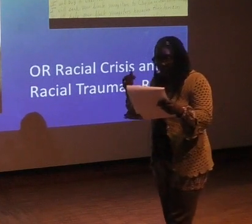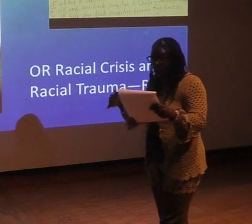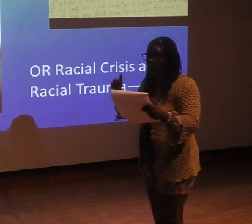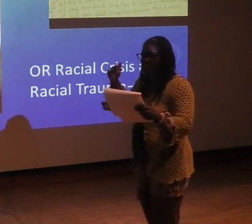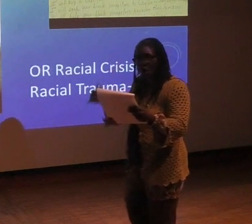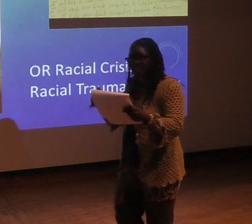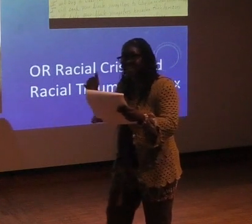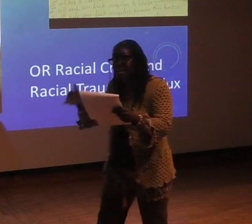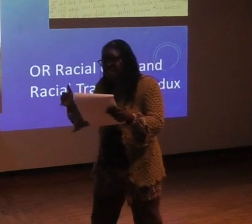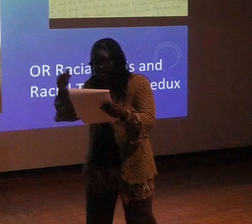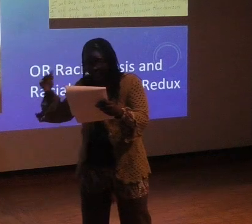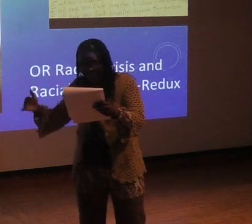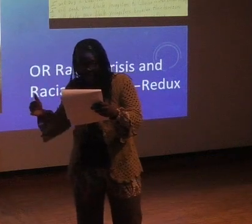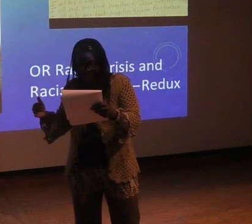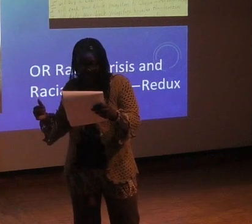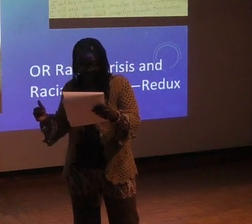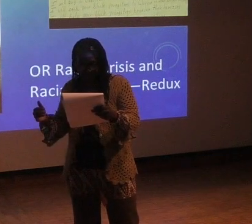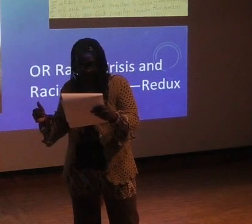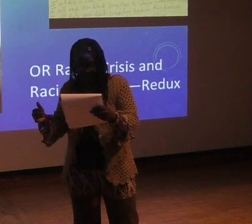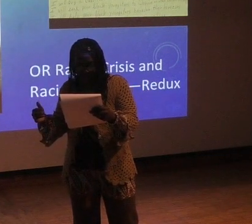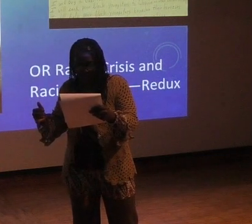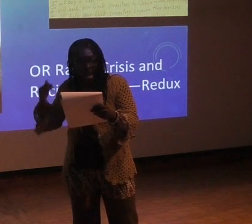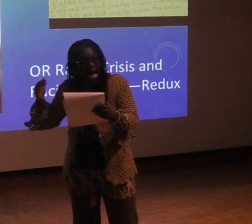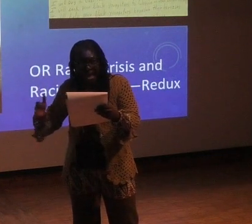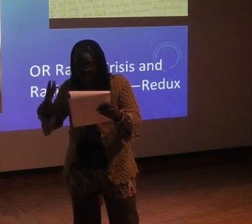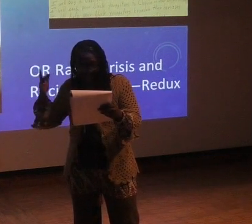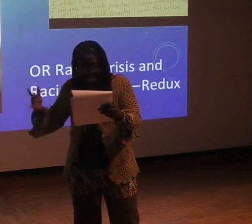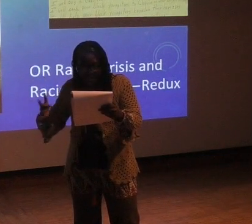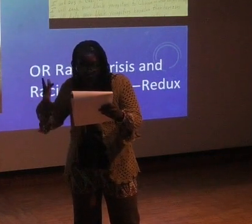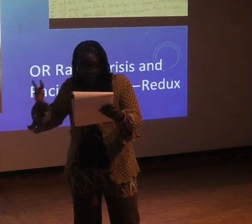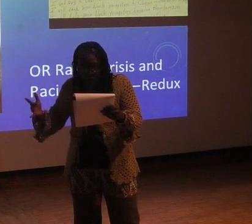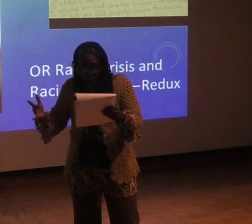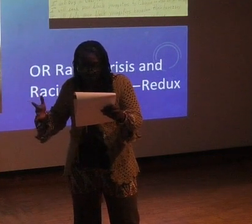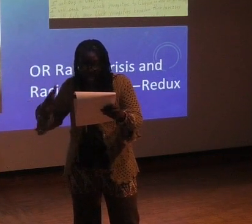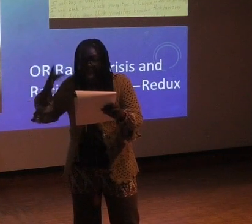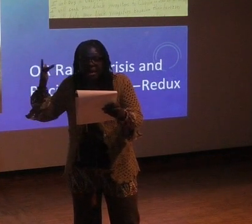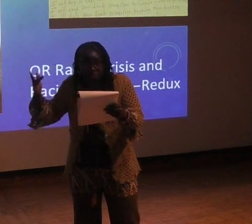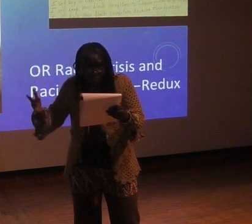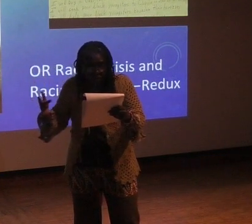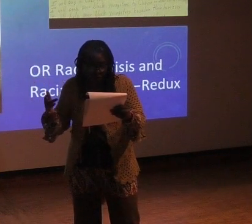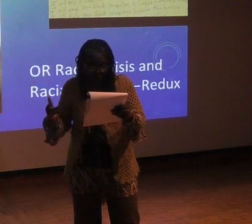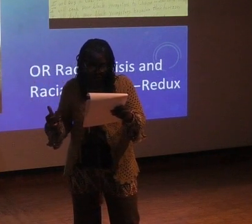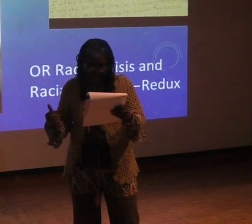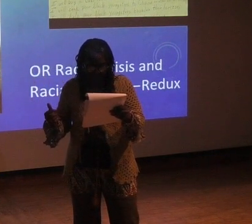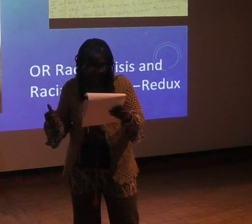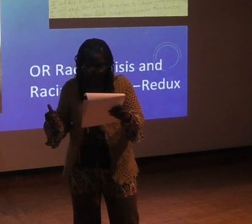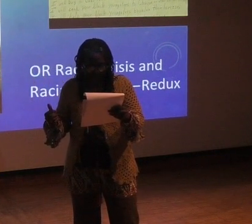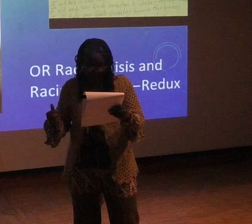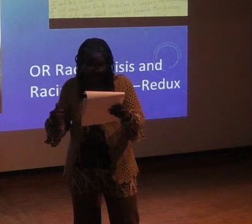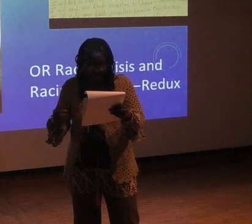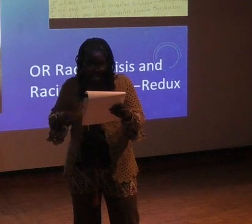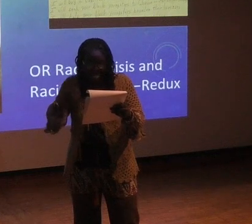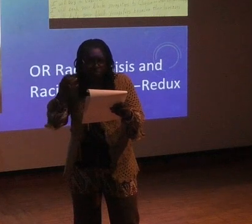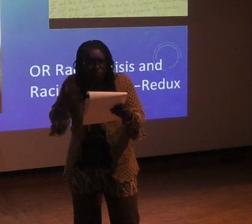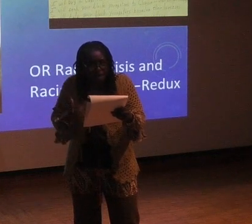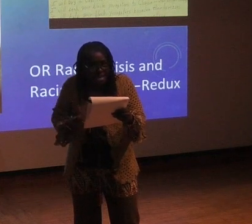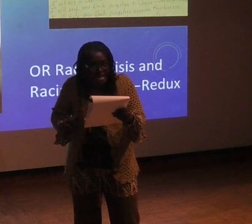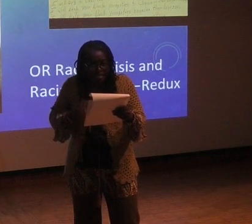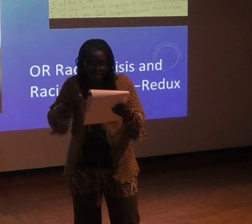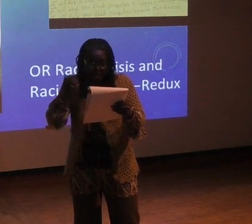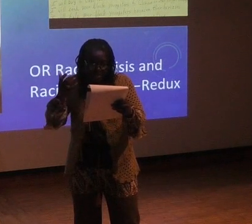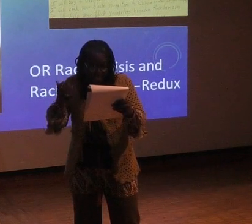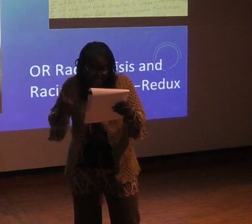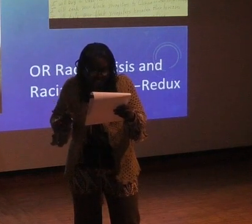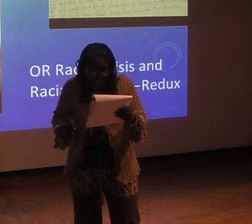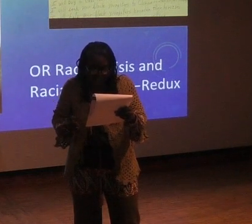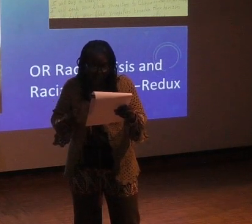I have walked on cut glass. I have eaten crow and blunder bread and